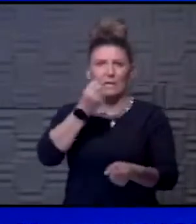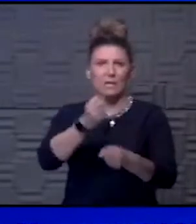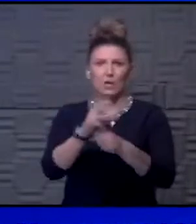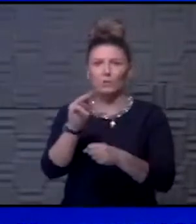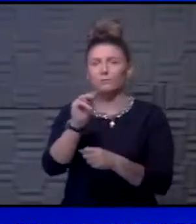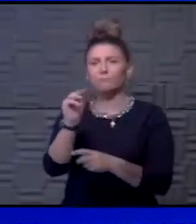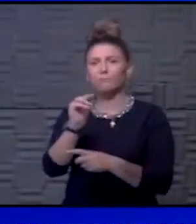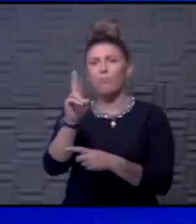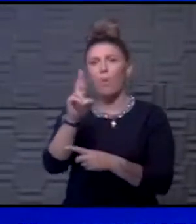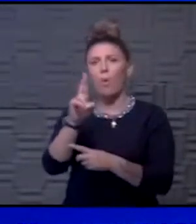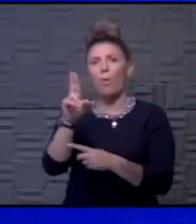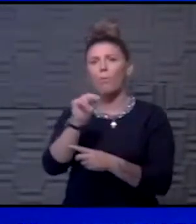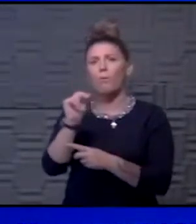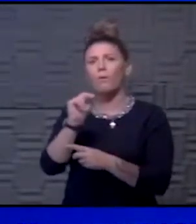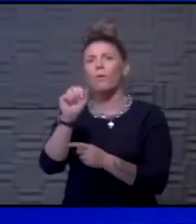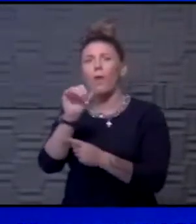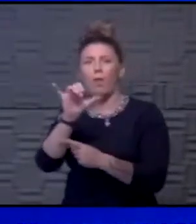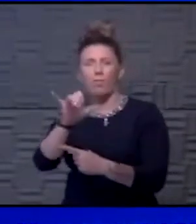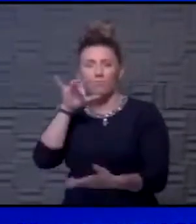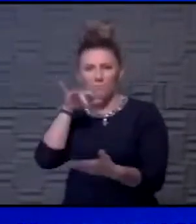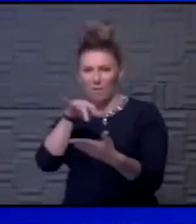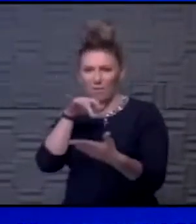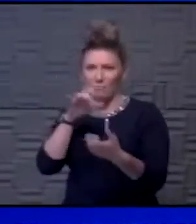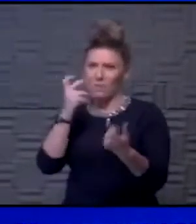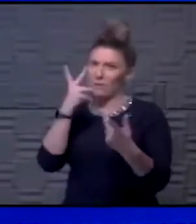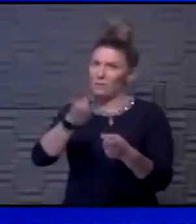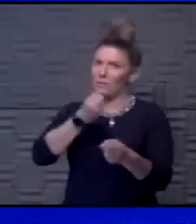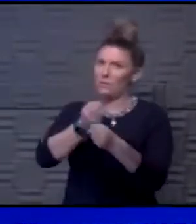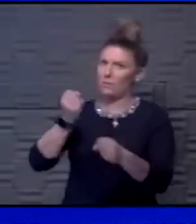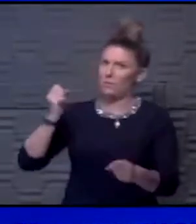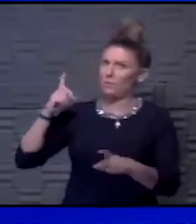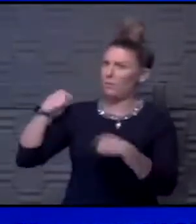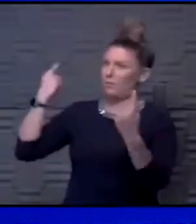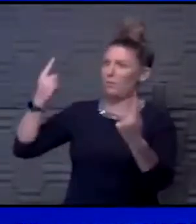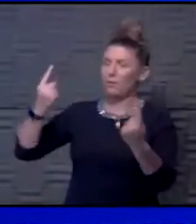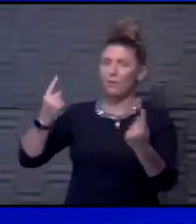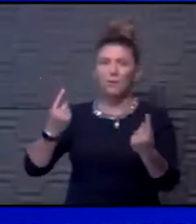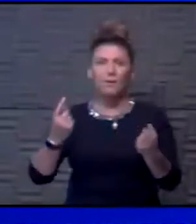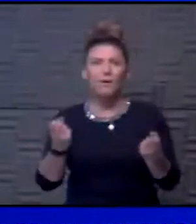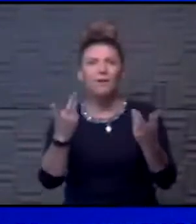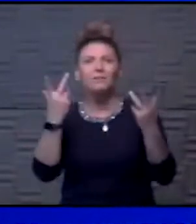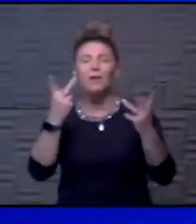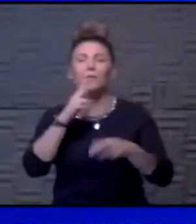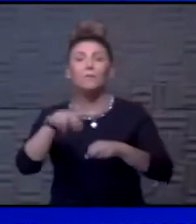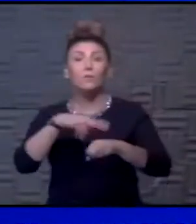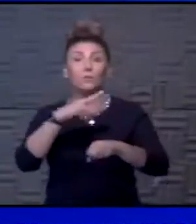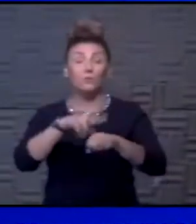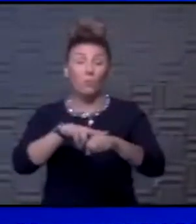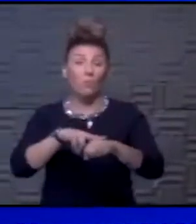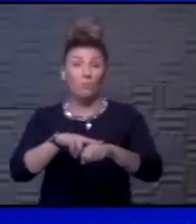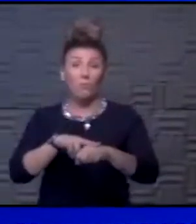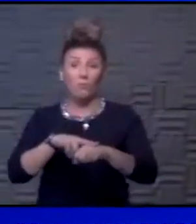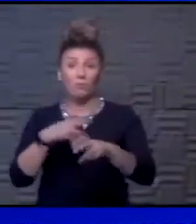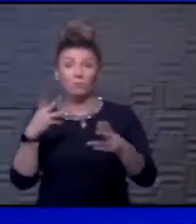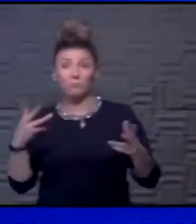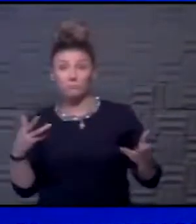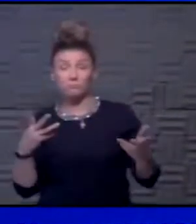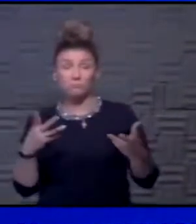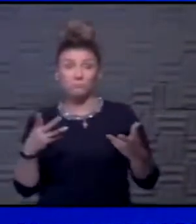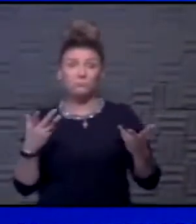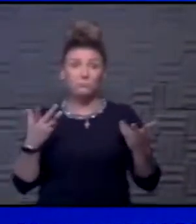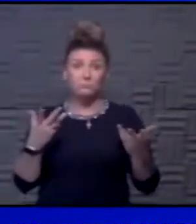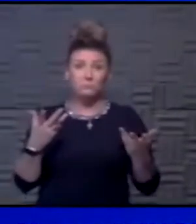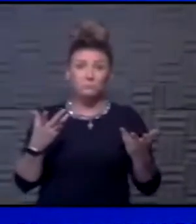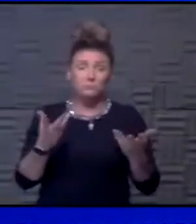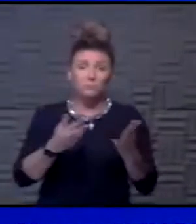vehicle or vector, but more importantly, there was a lot of the normal red tape that goes along with an approval that